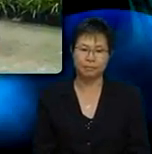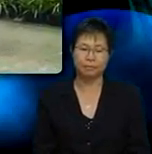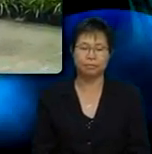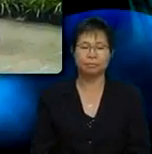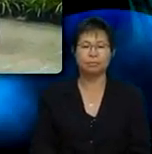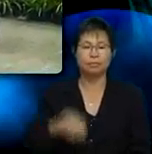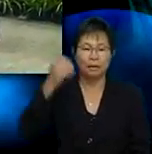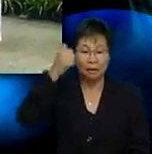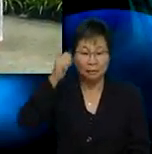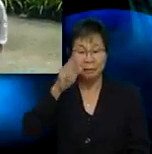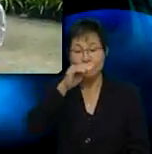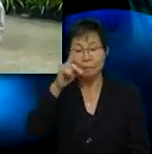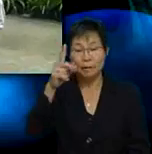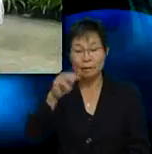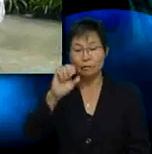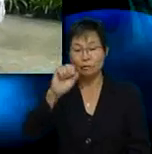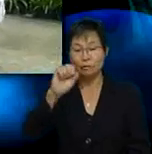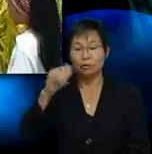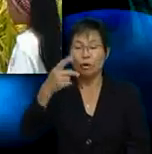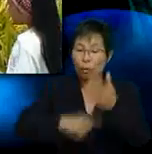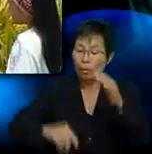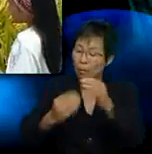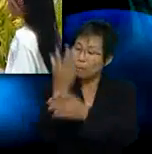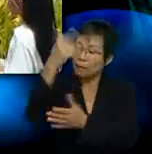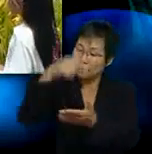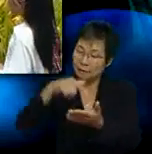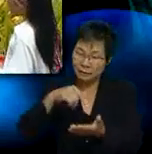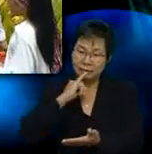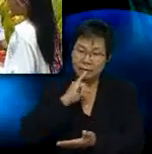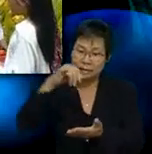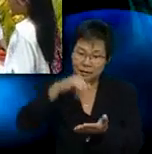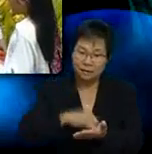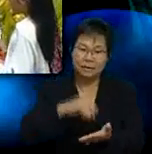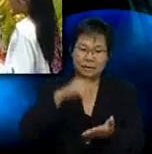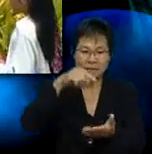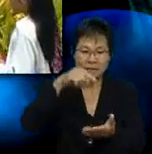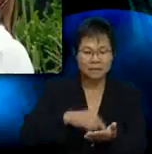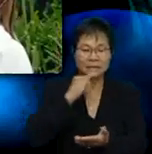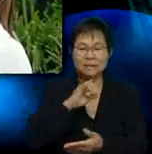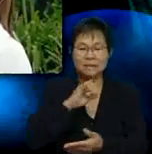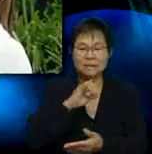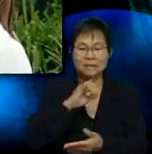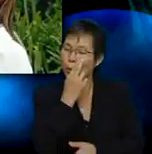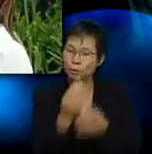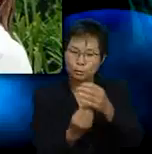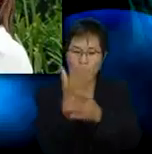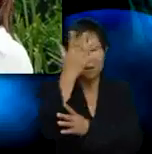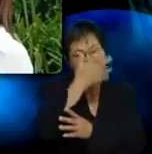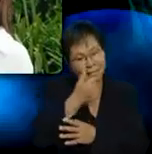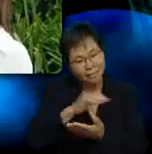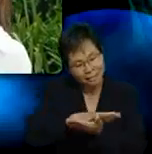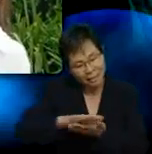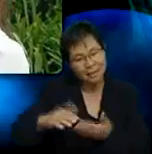Madam Sophia, what plant is this? This is a rose plant. Nice! It